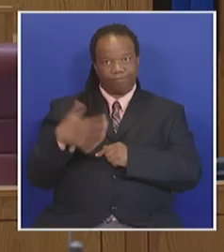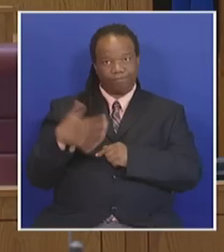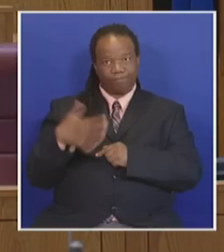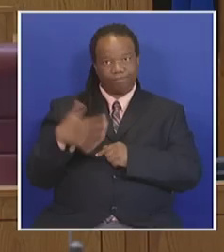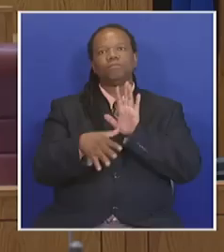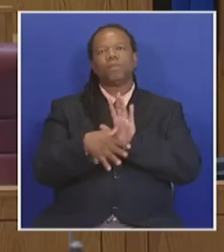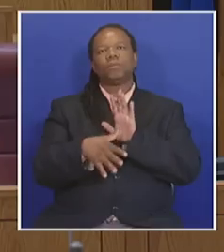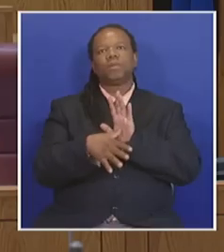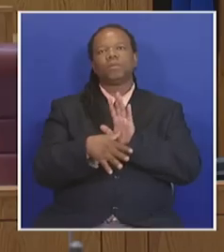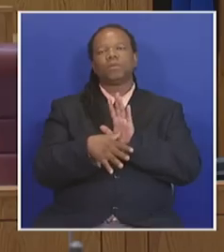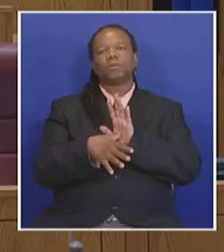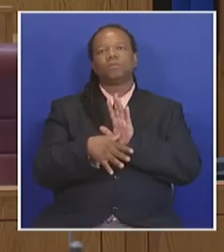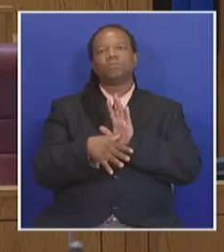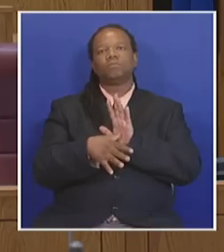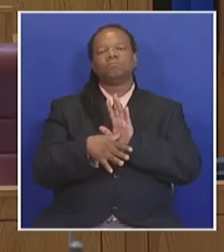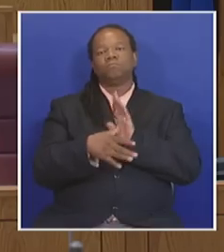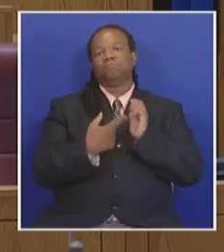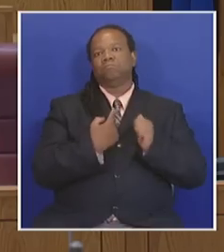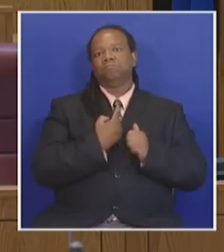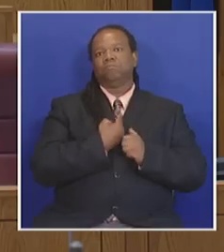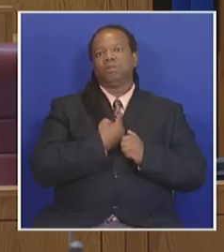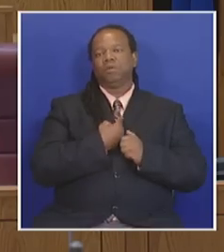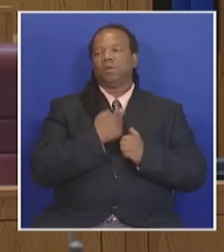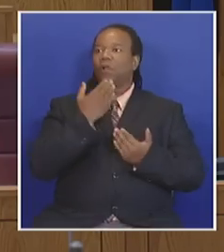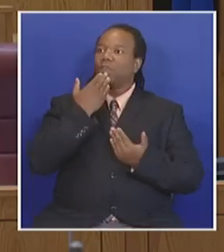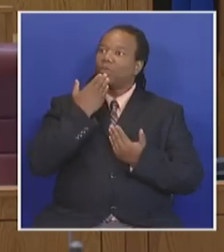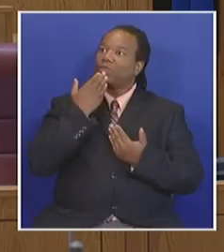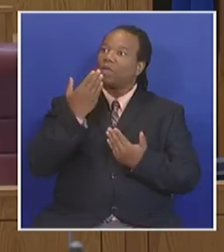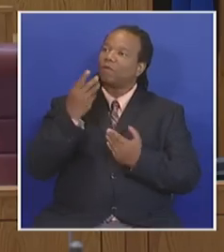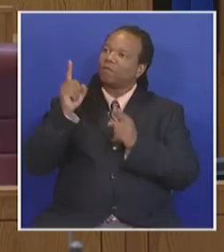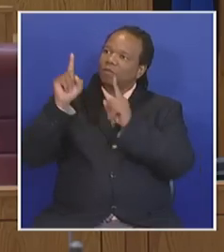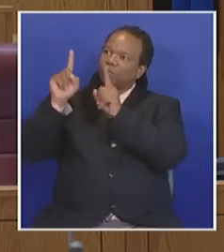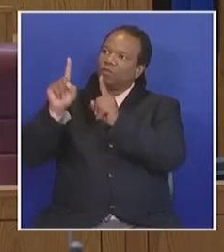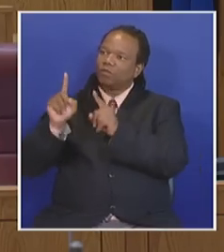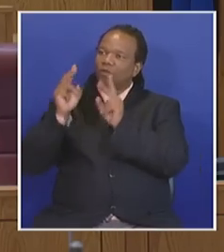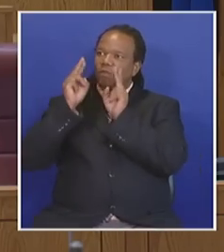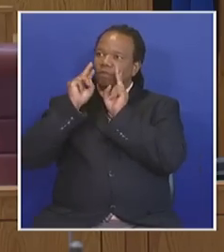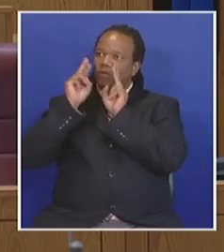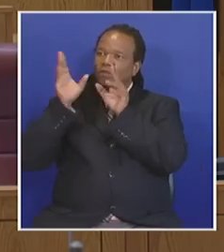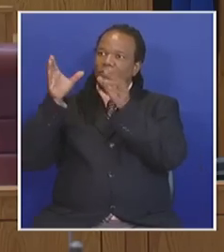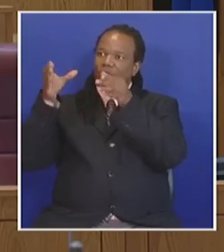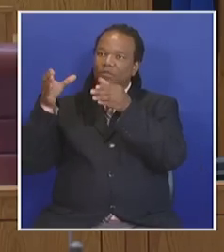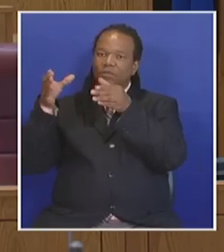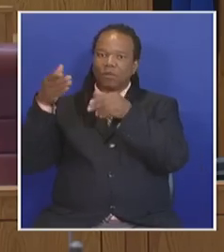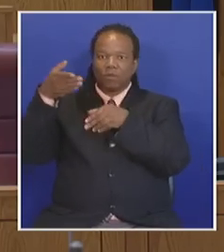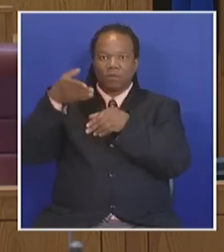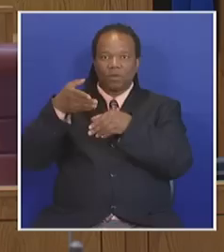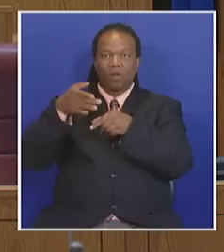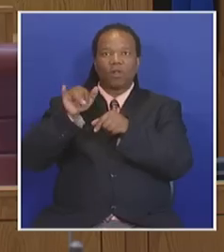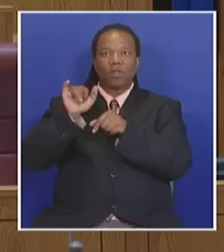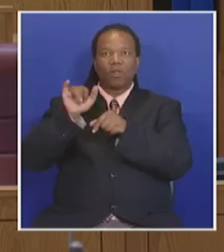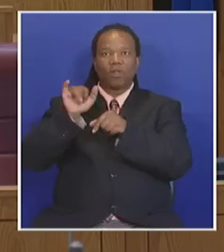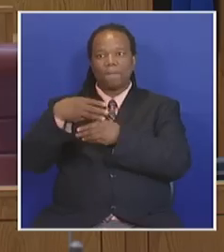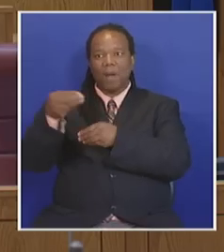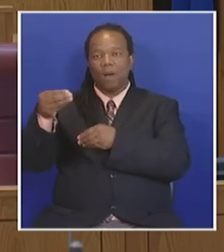me to thank the special delegates, all of them, those who are still in the House and those who have had to leave because the planes